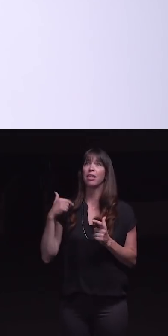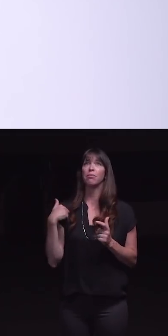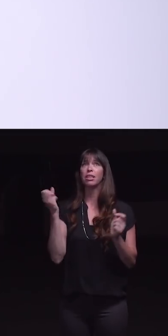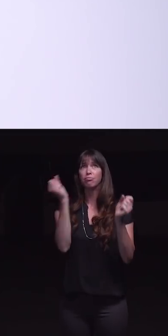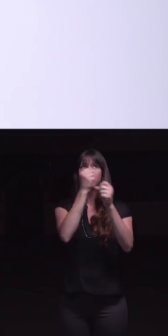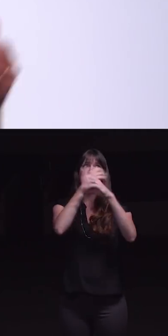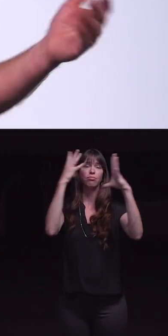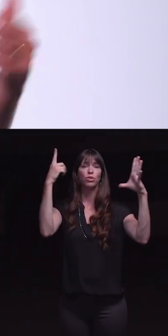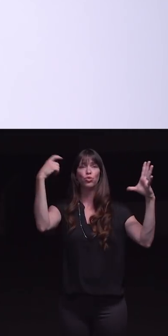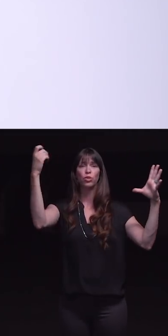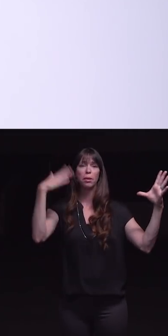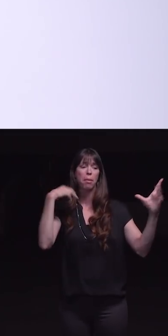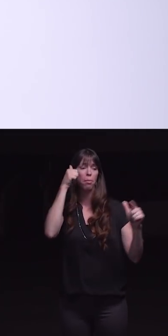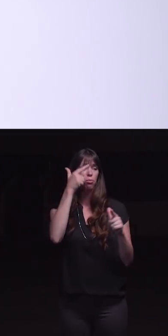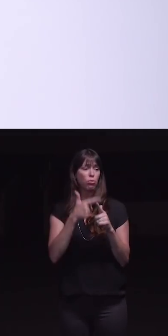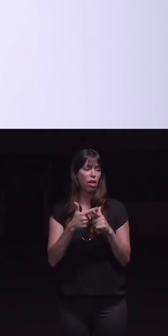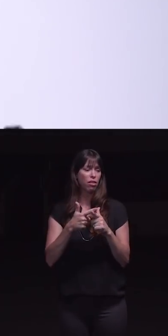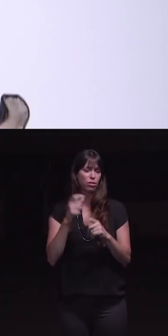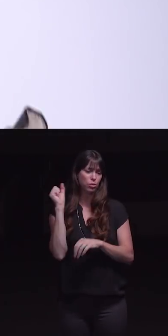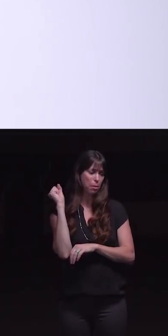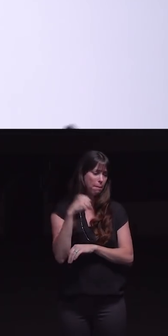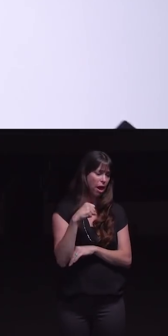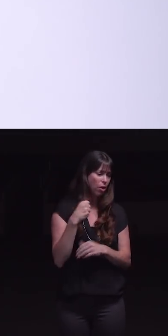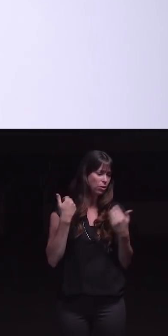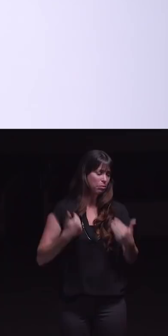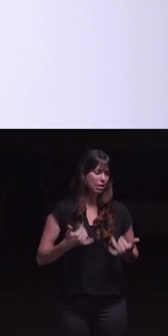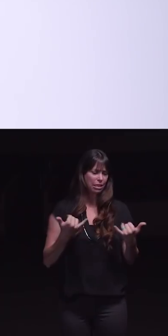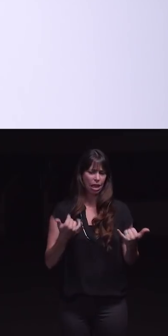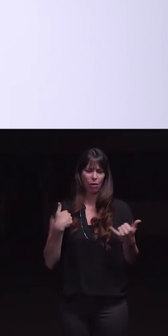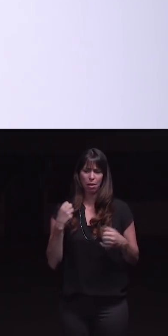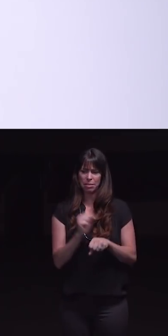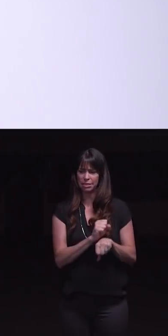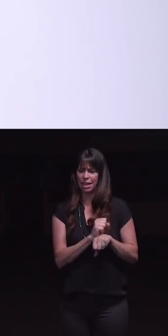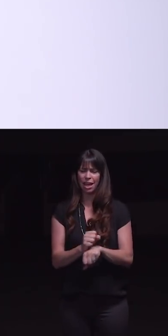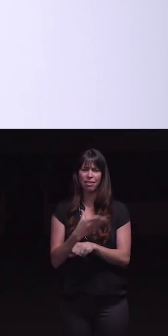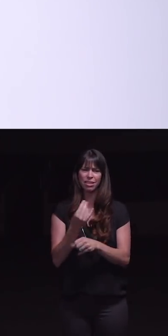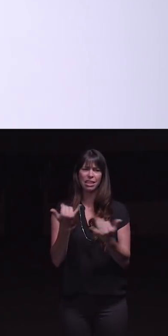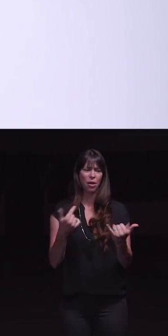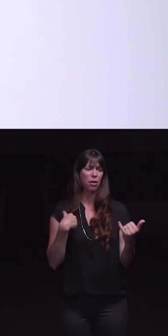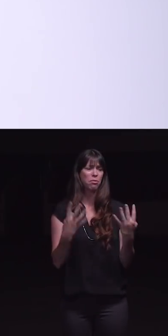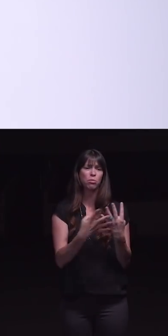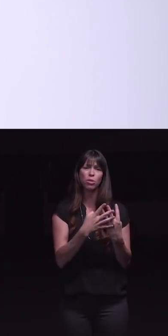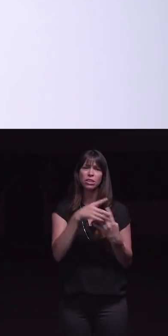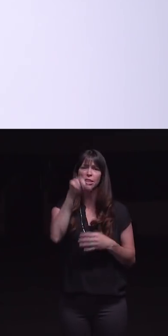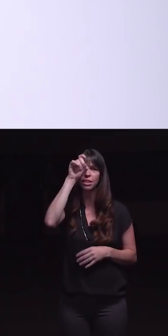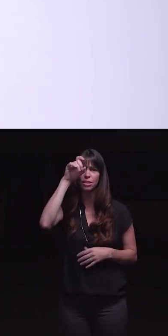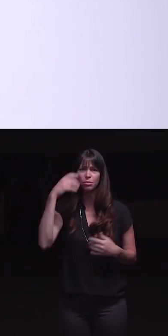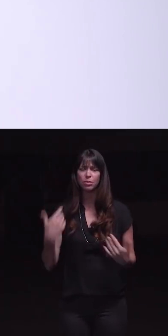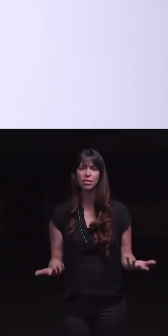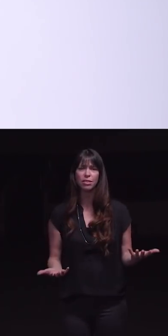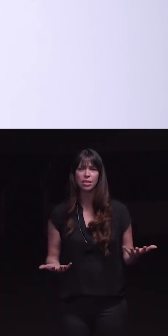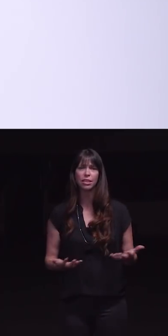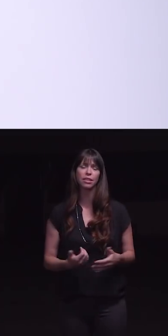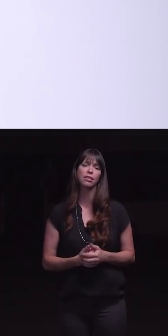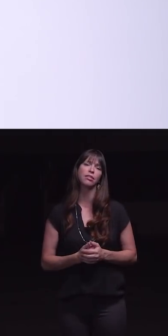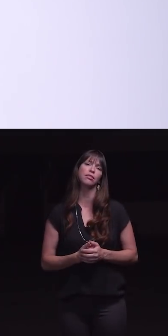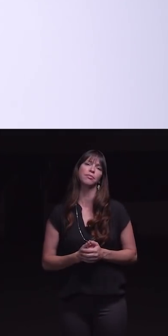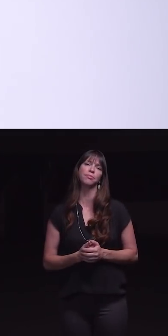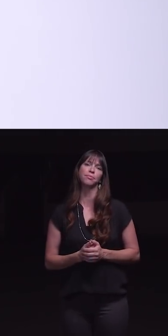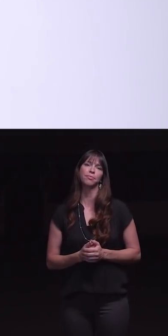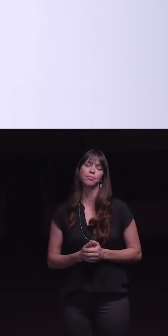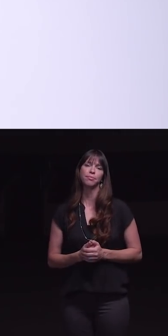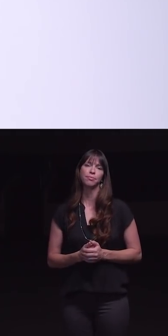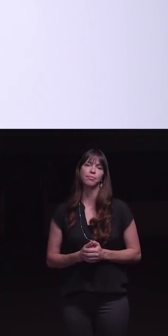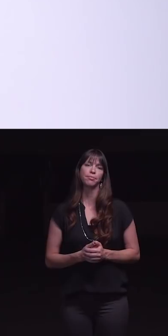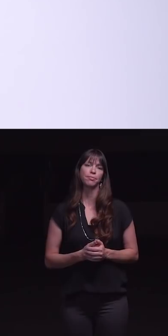this dream that my brothers would bow down to me, but they sold me into slavery, and now I'm as good as dead in a prison in Egypt. But you